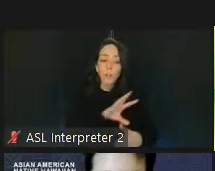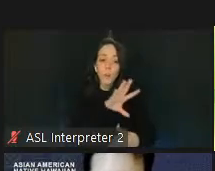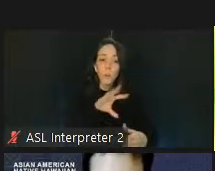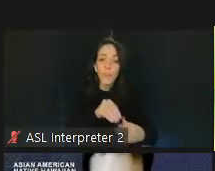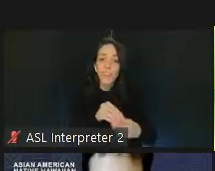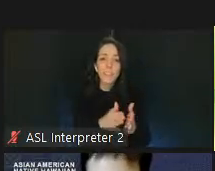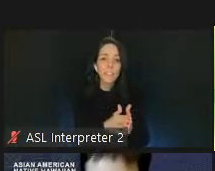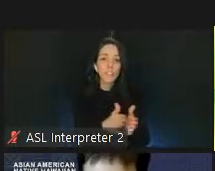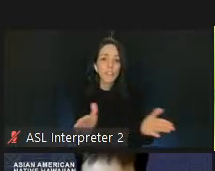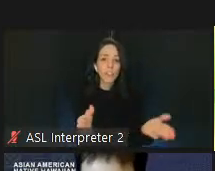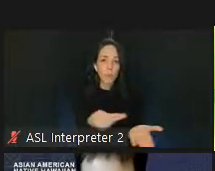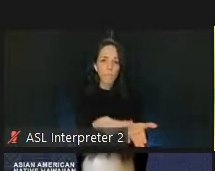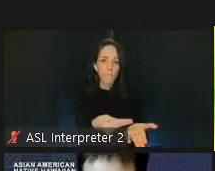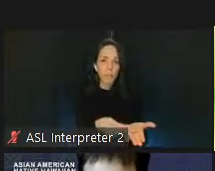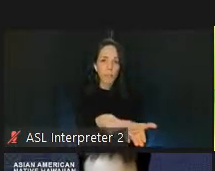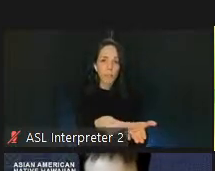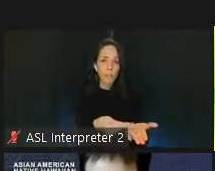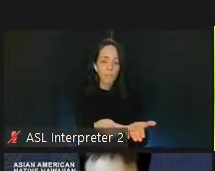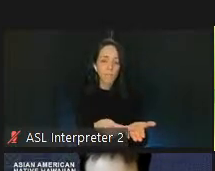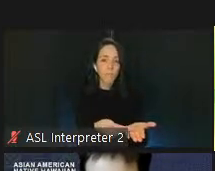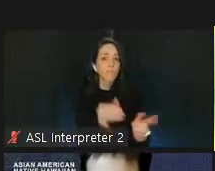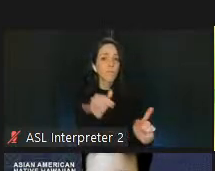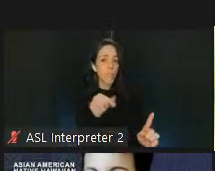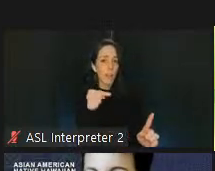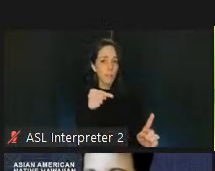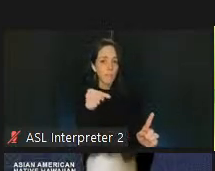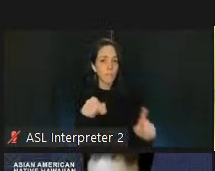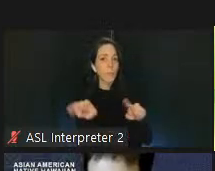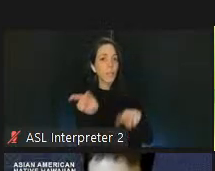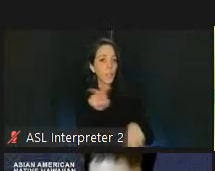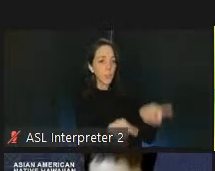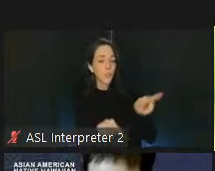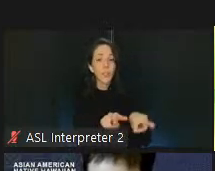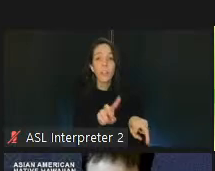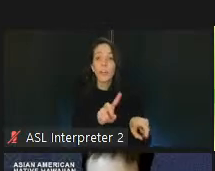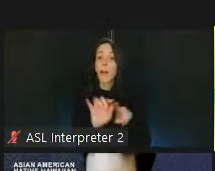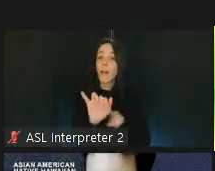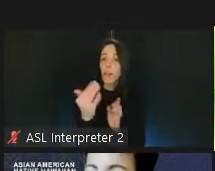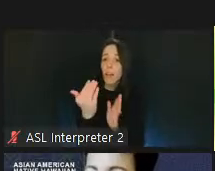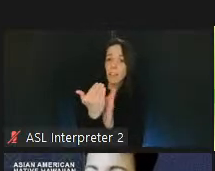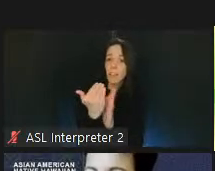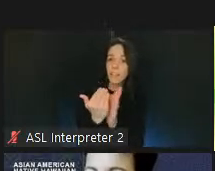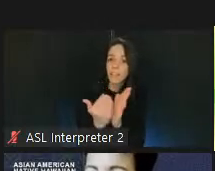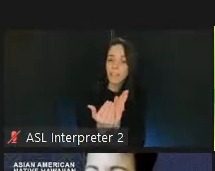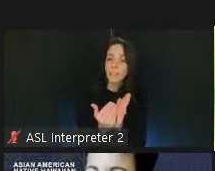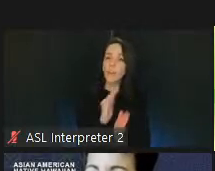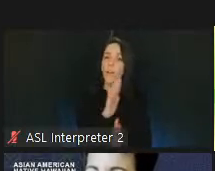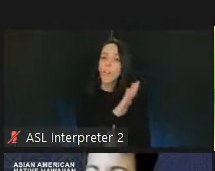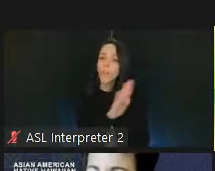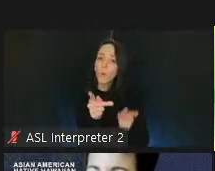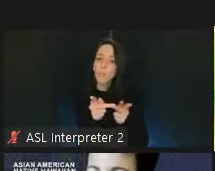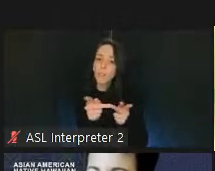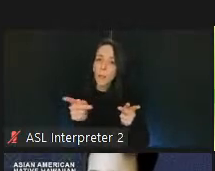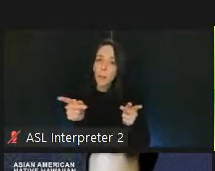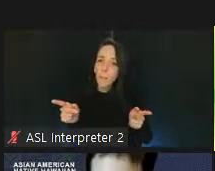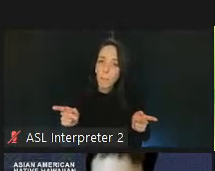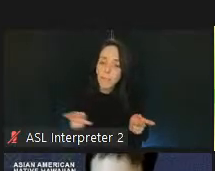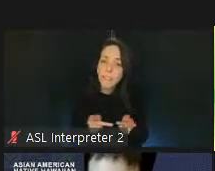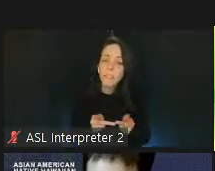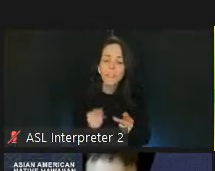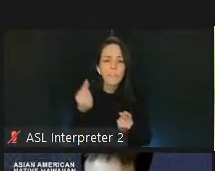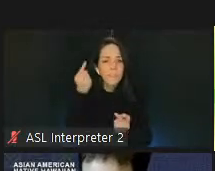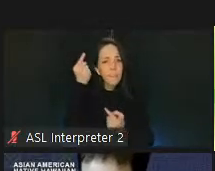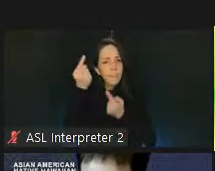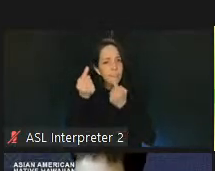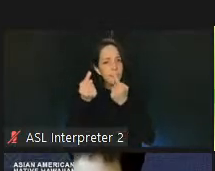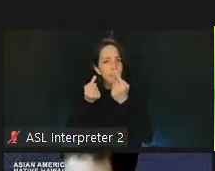general fund. The reason this is the list and these positions were taken, I will call out of the